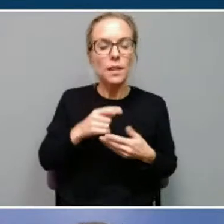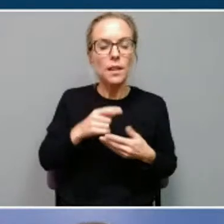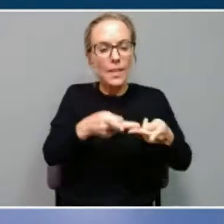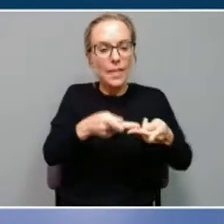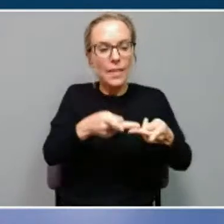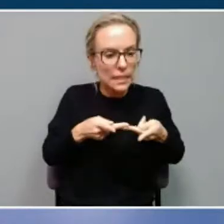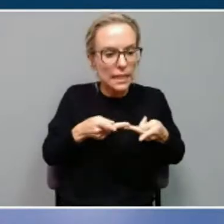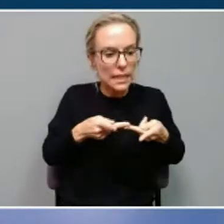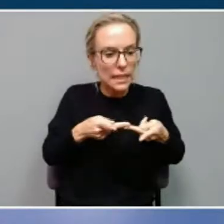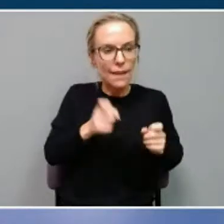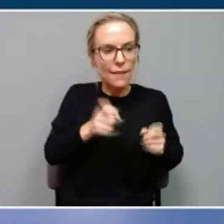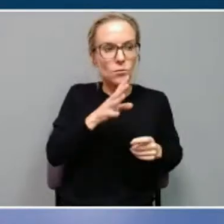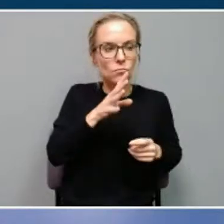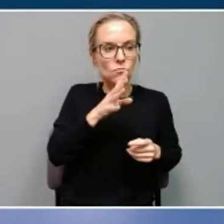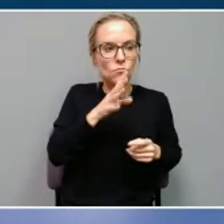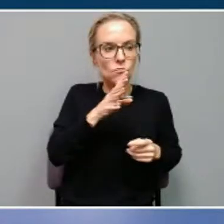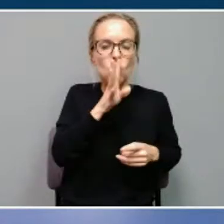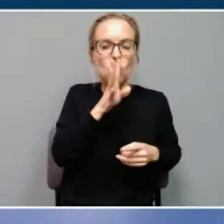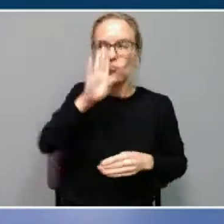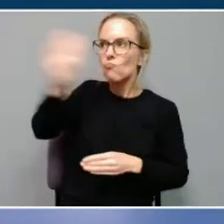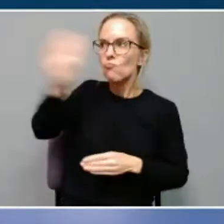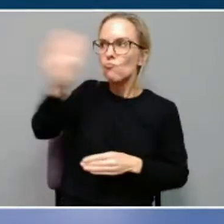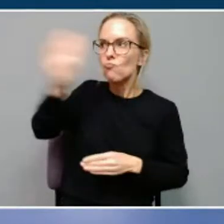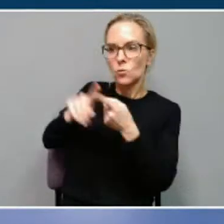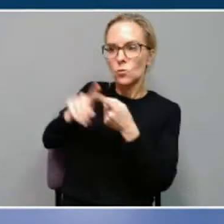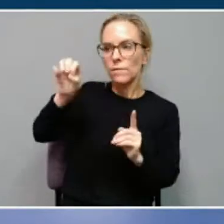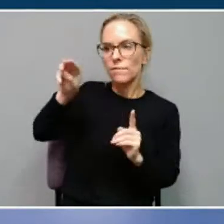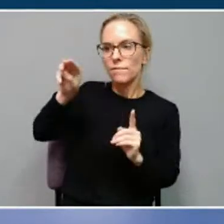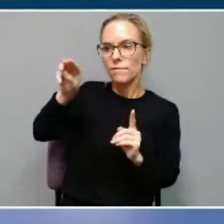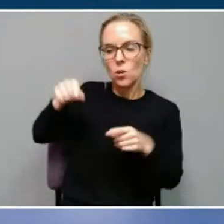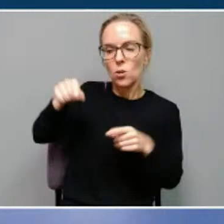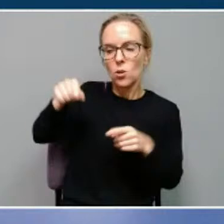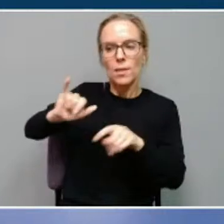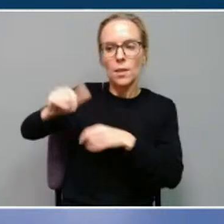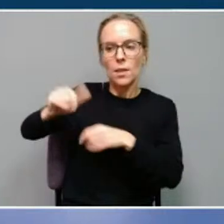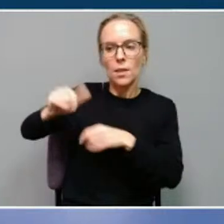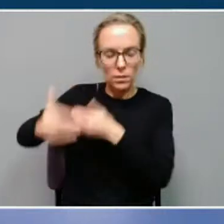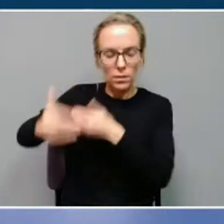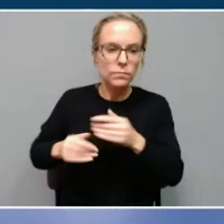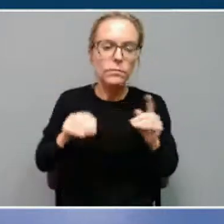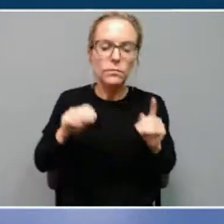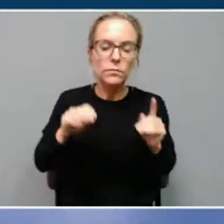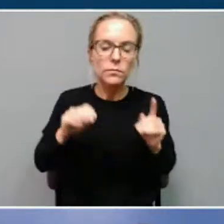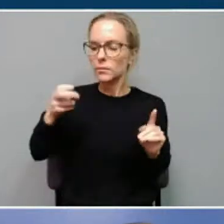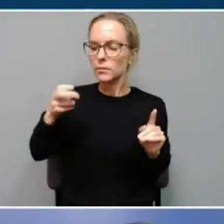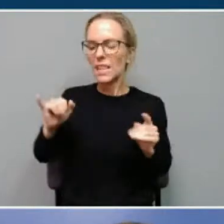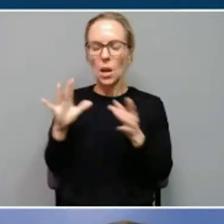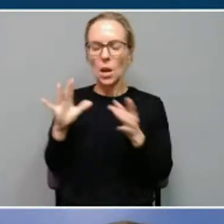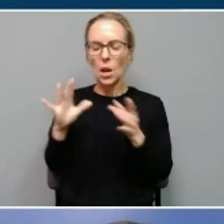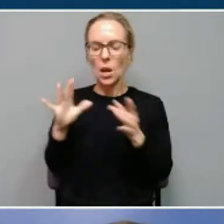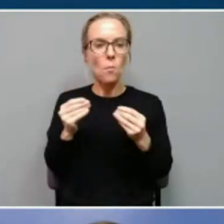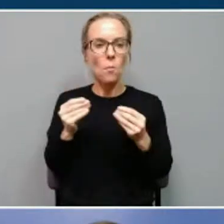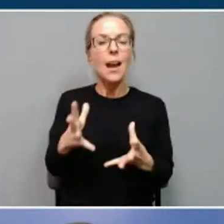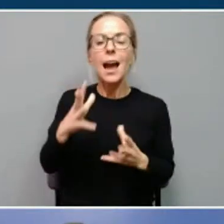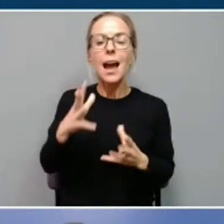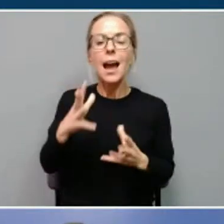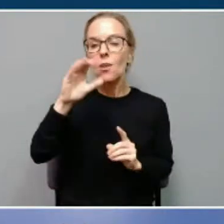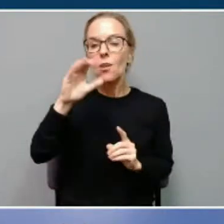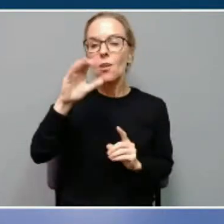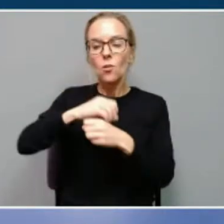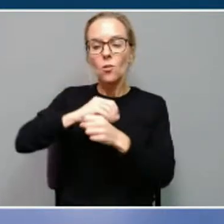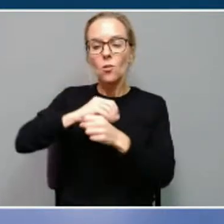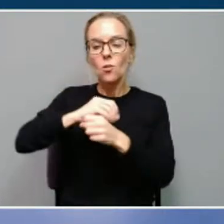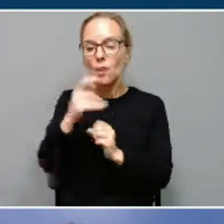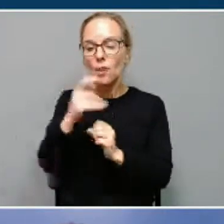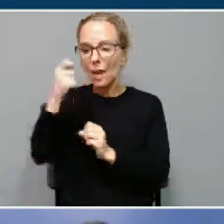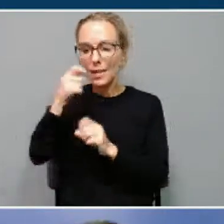FEMA now in the midst of that process. Sherry mentioned providing COVID-19 testing assistance to some Kentucky hospitals.